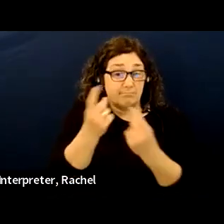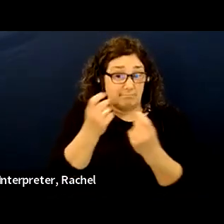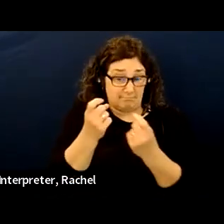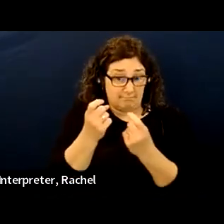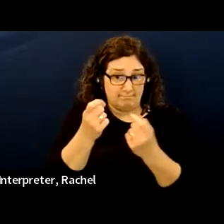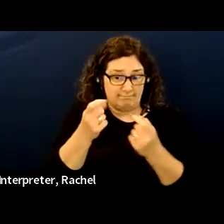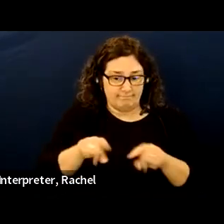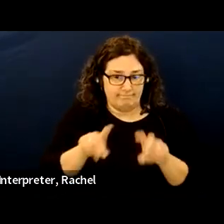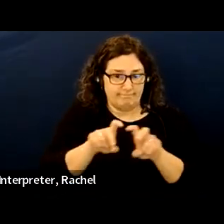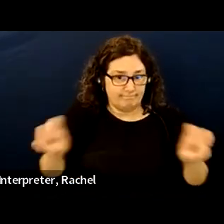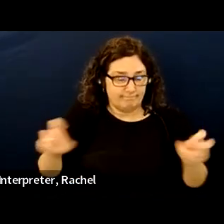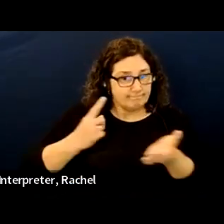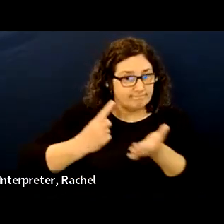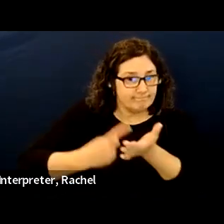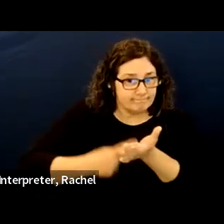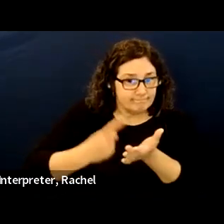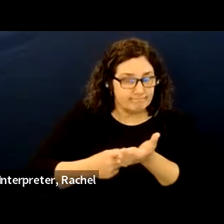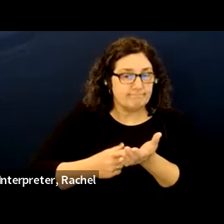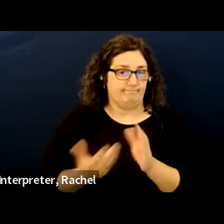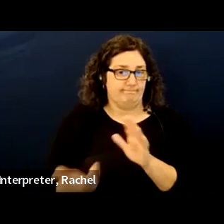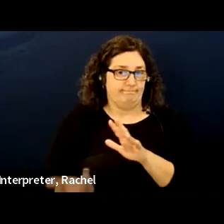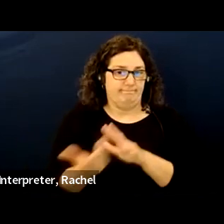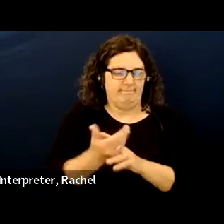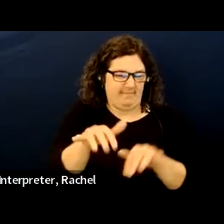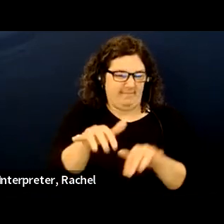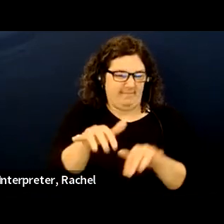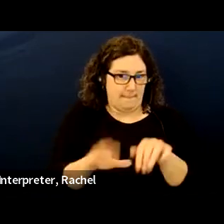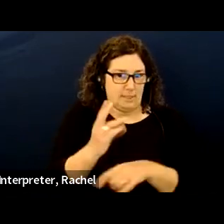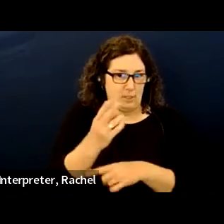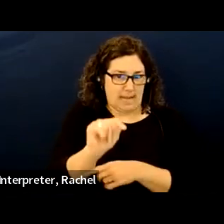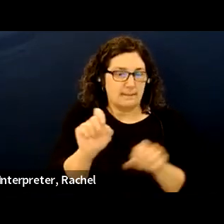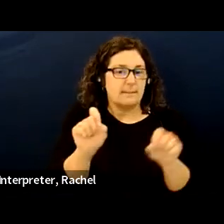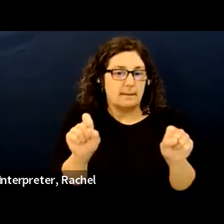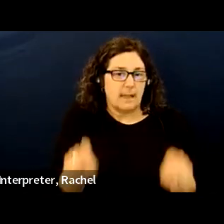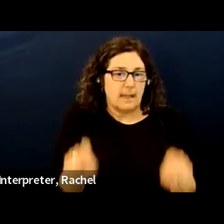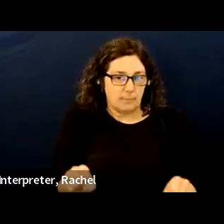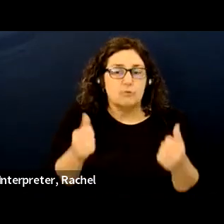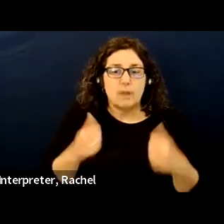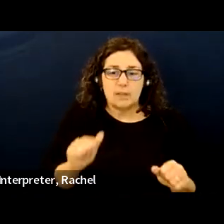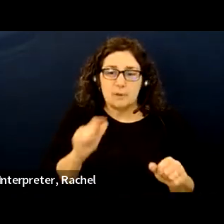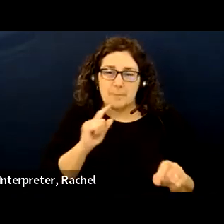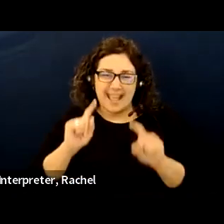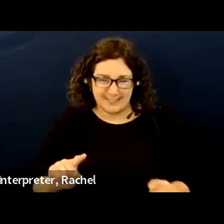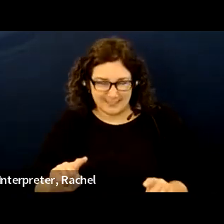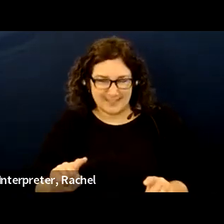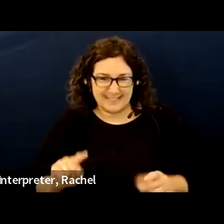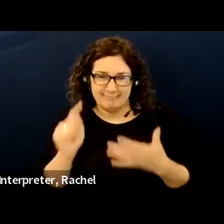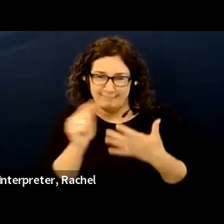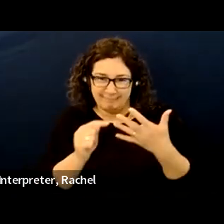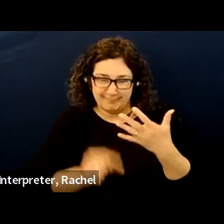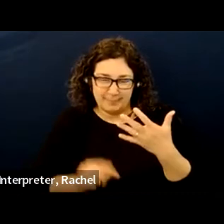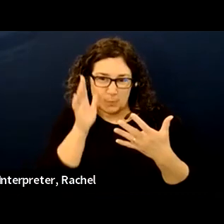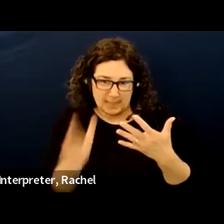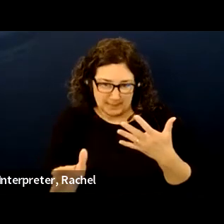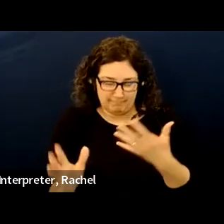panel conversation unfolds, please feel free to type them in the chat window and we will try to weave together those questions